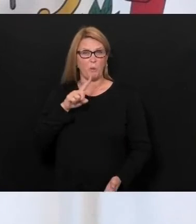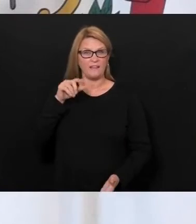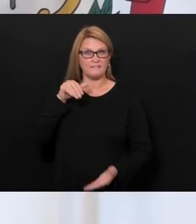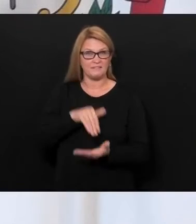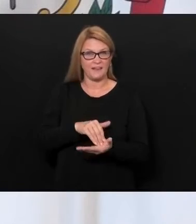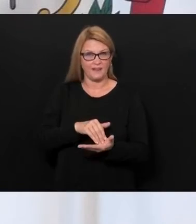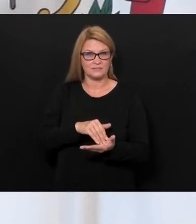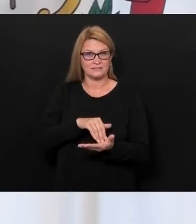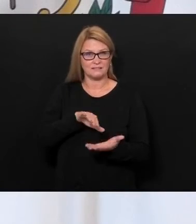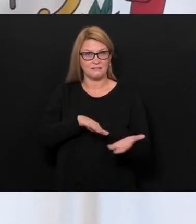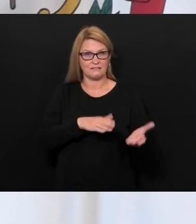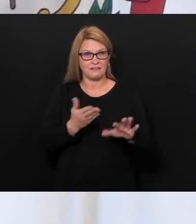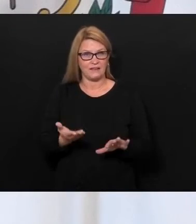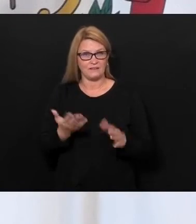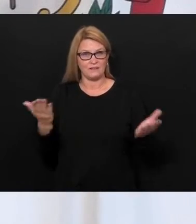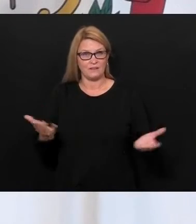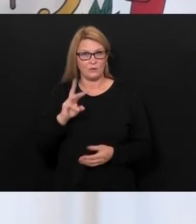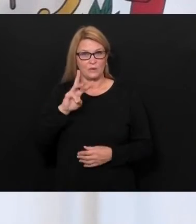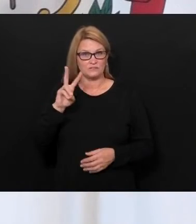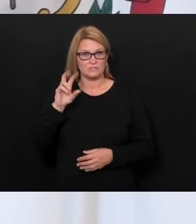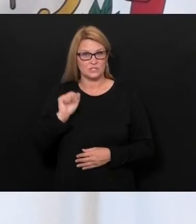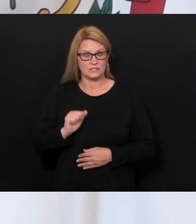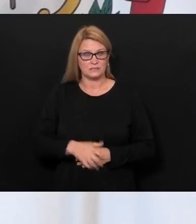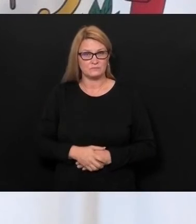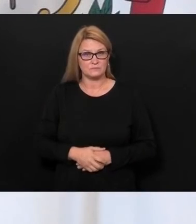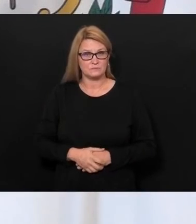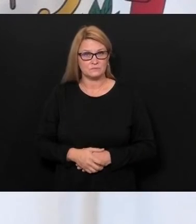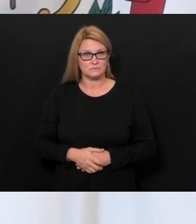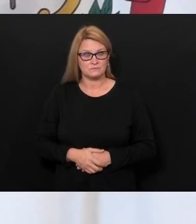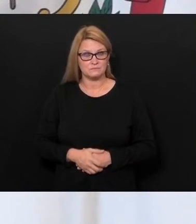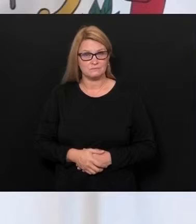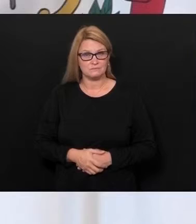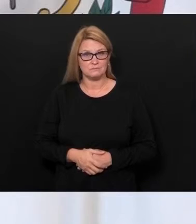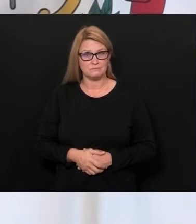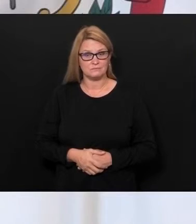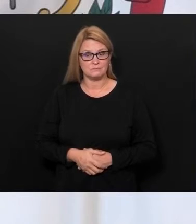in West Virginia. You know,